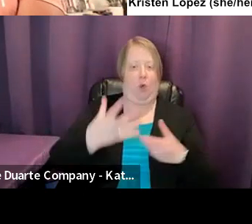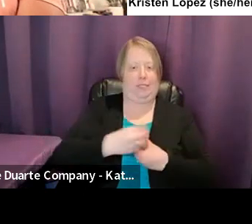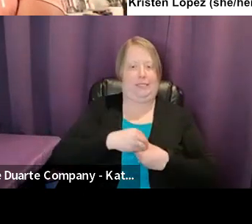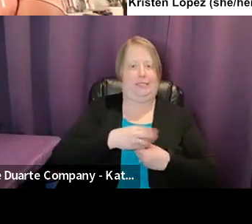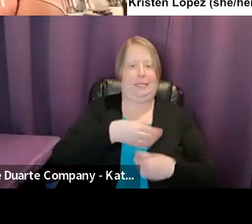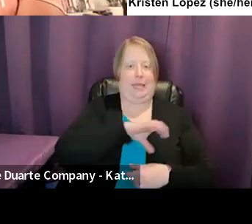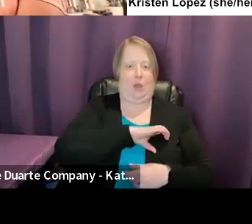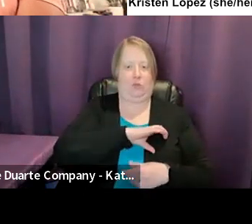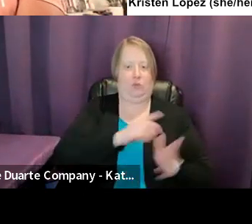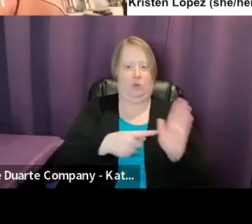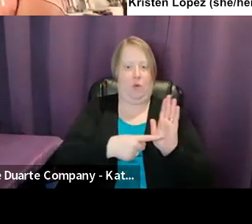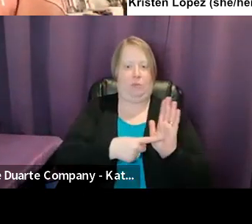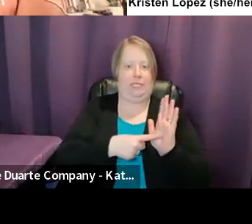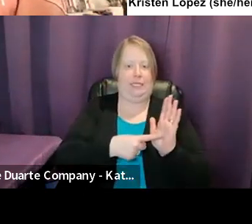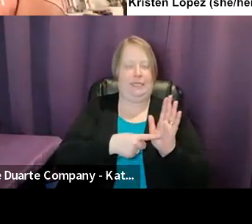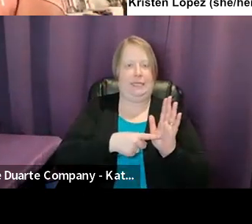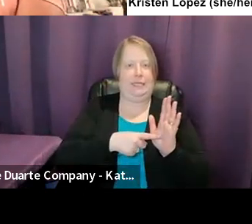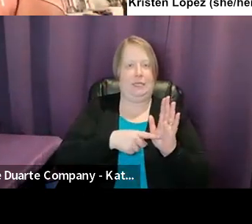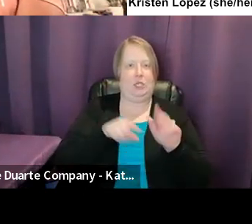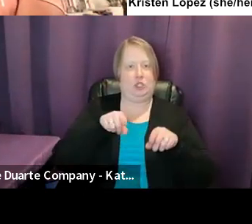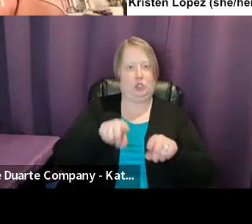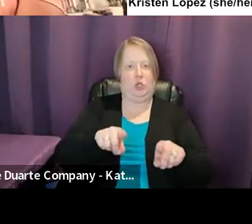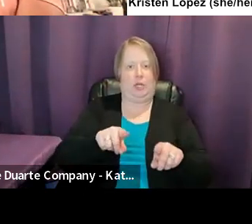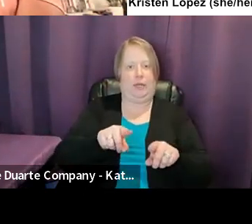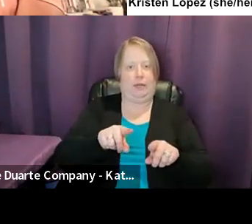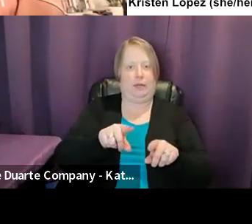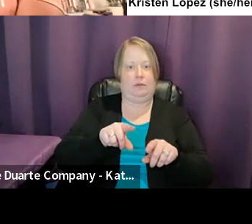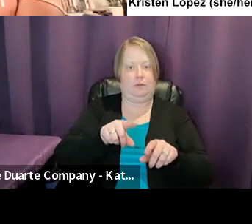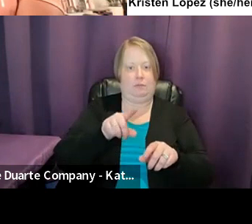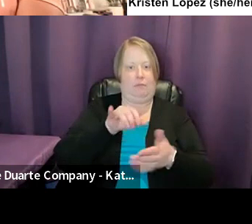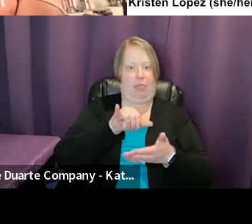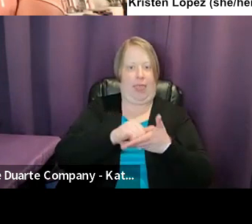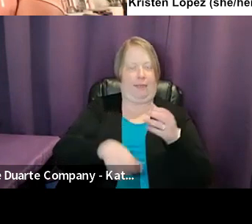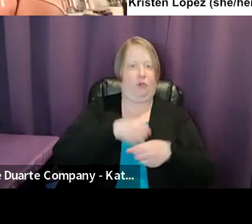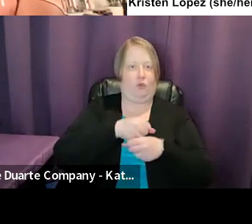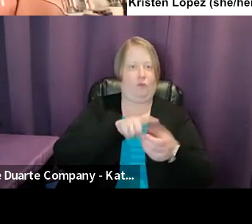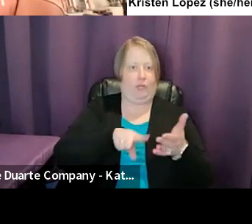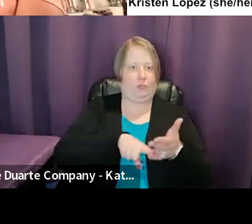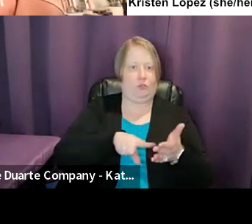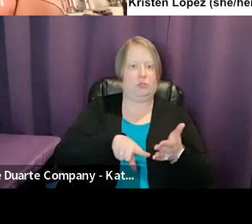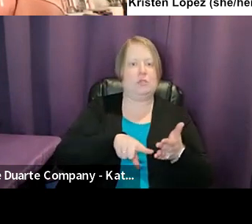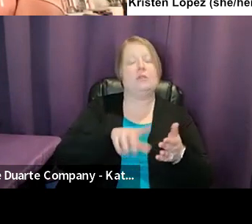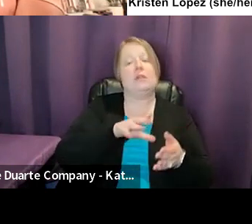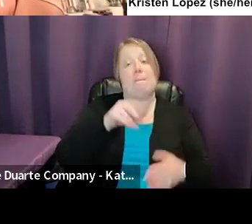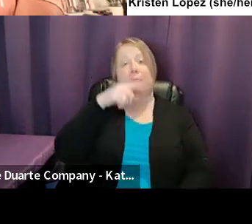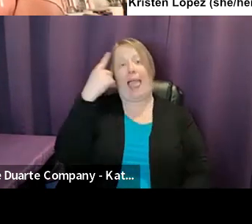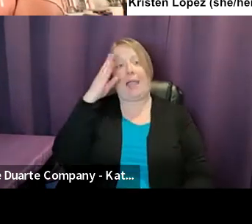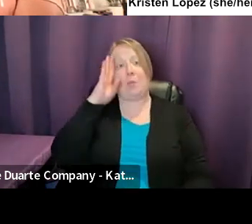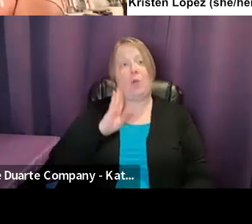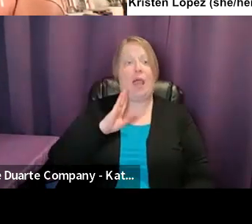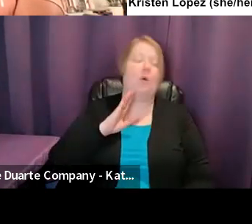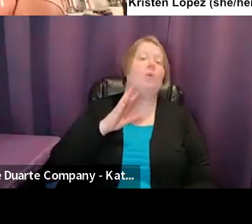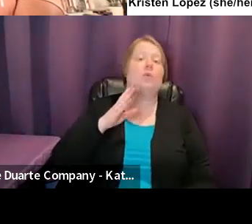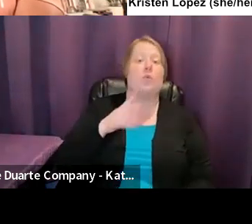autistic character represented in the year of research that we did. And Black and brown representation